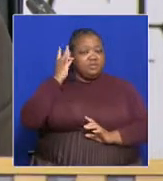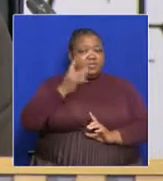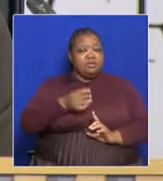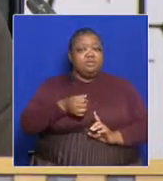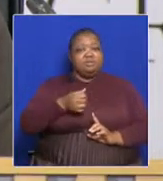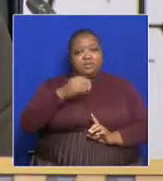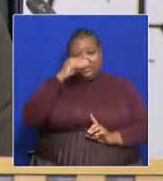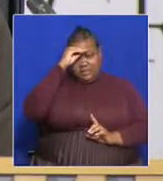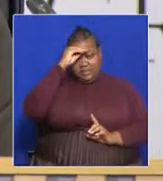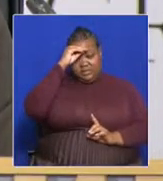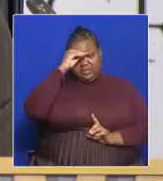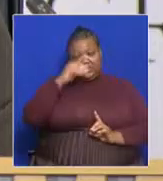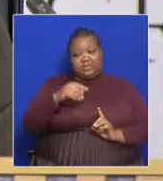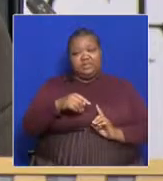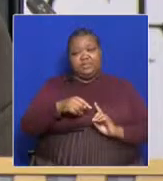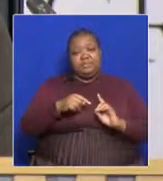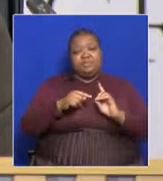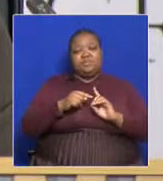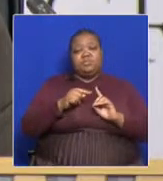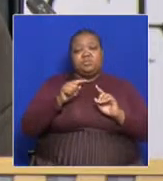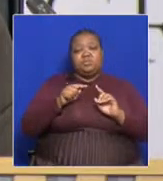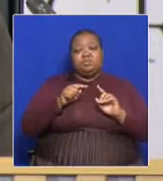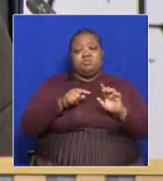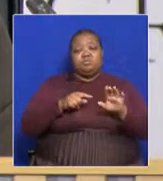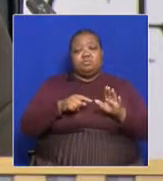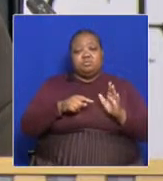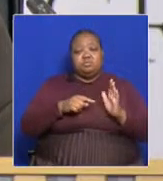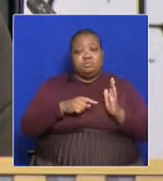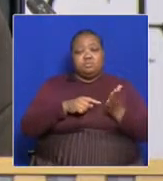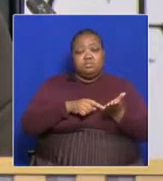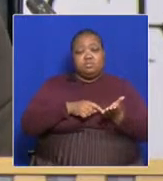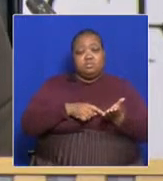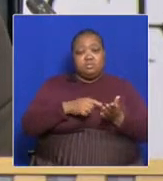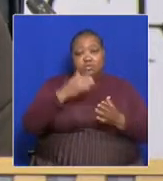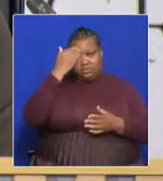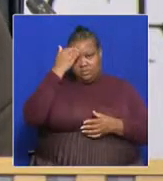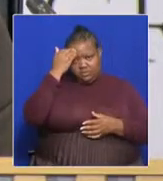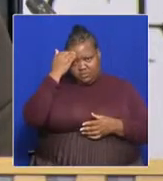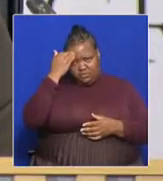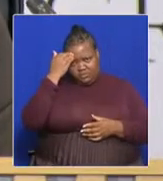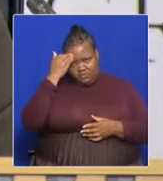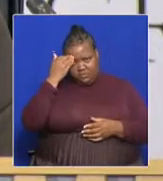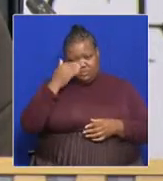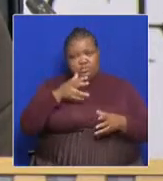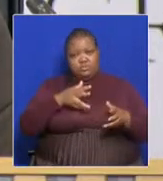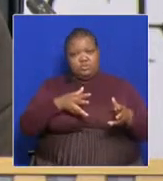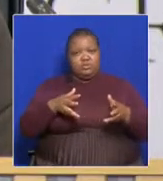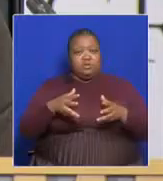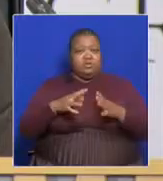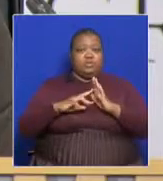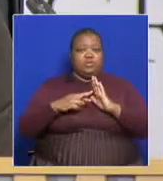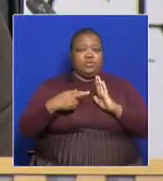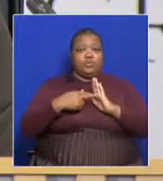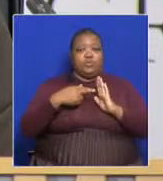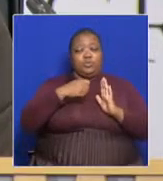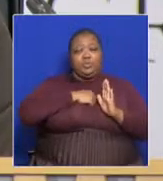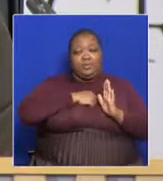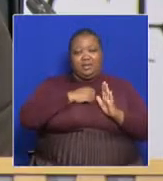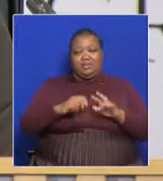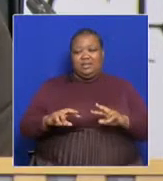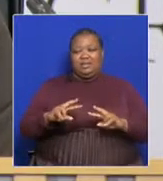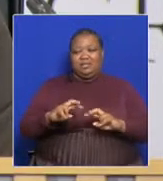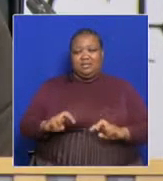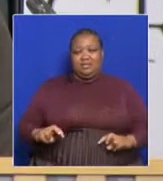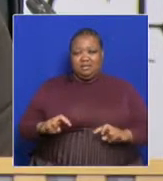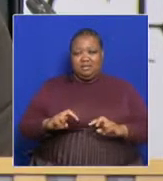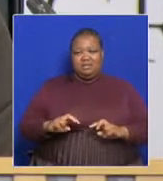we've had allegations, look into this. You guys know Durban. That was merely my role. But with regards to investigating this matter and seeing